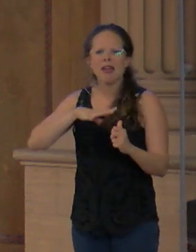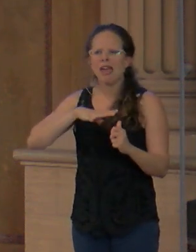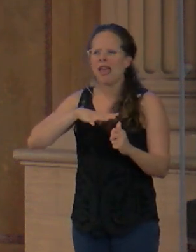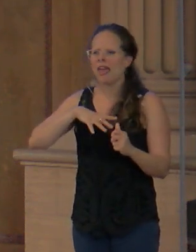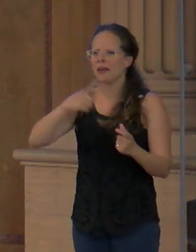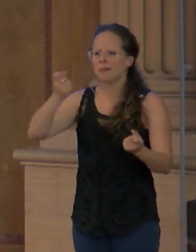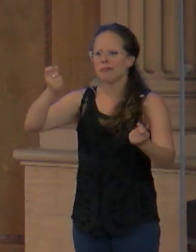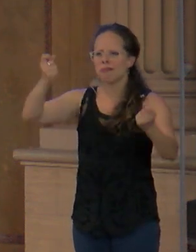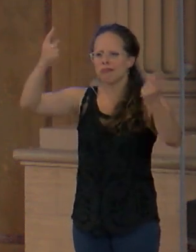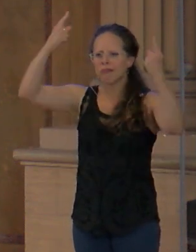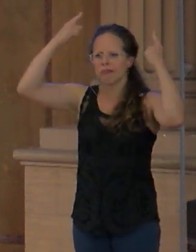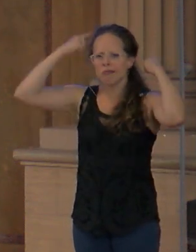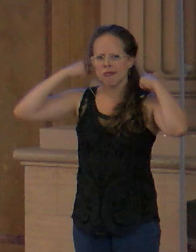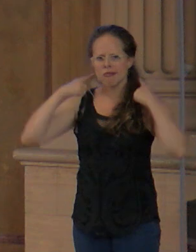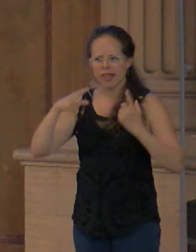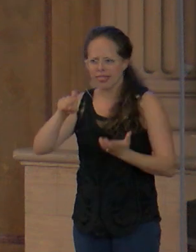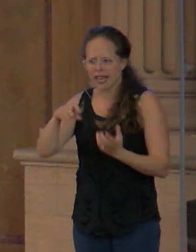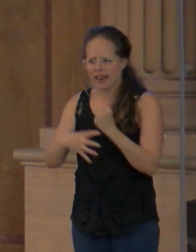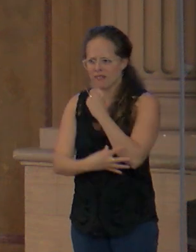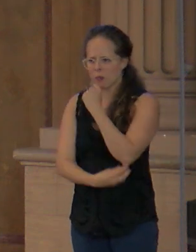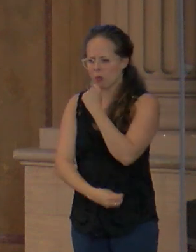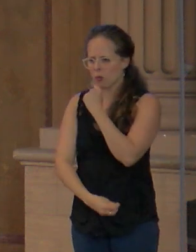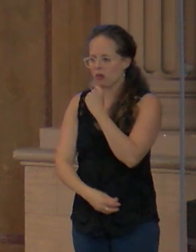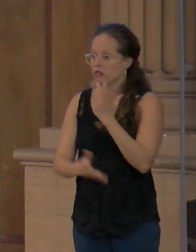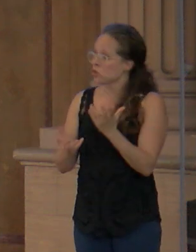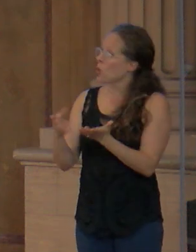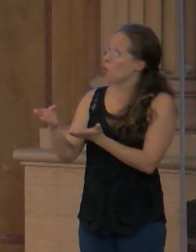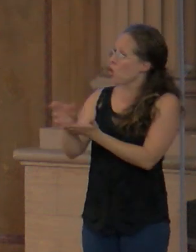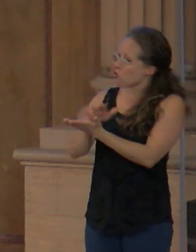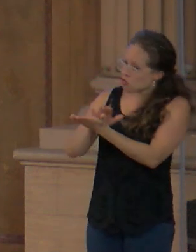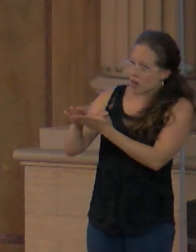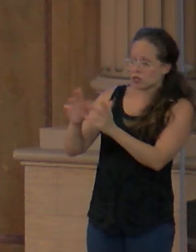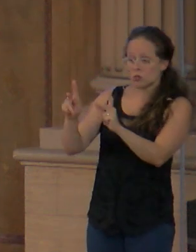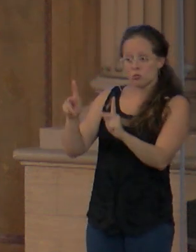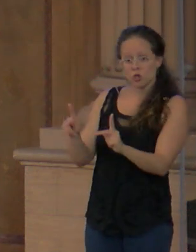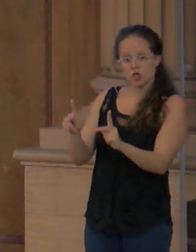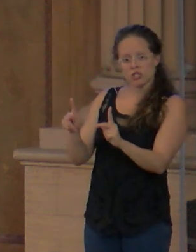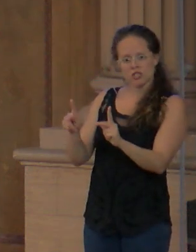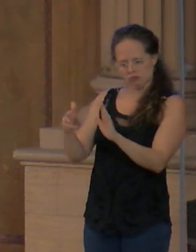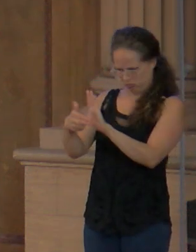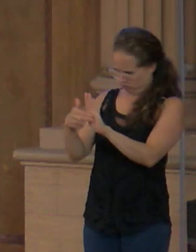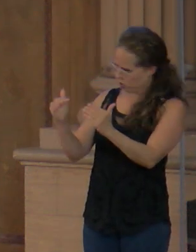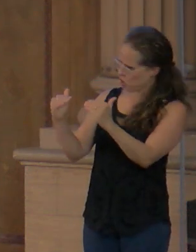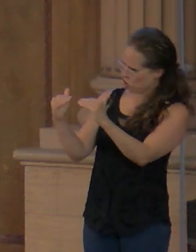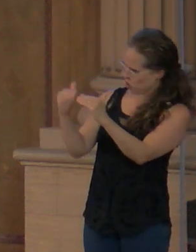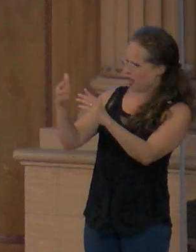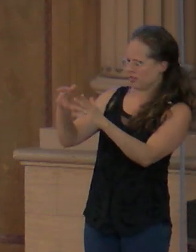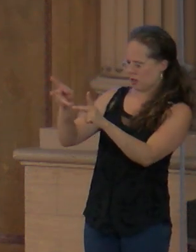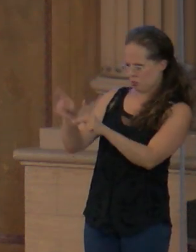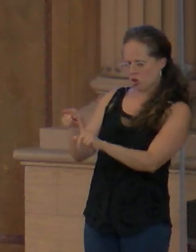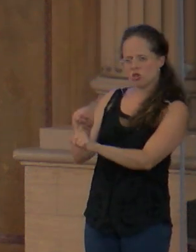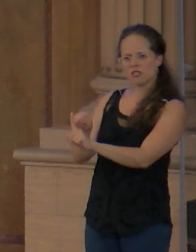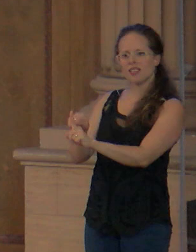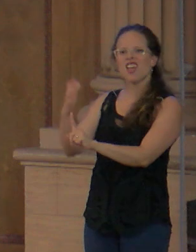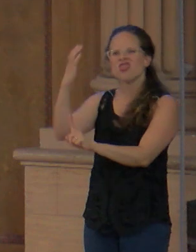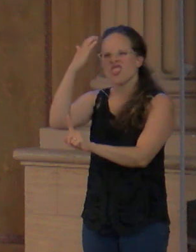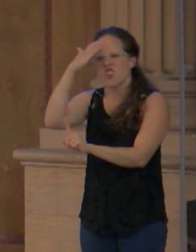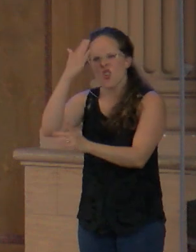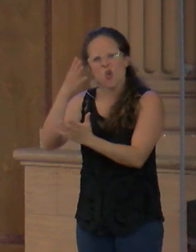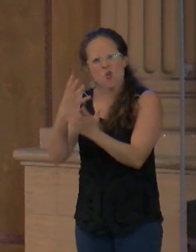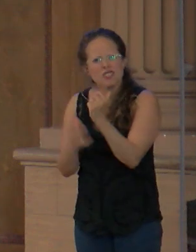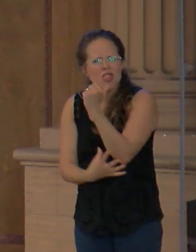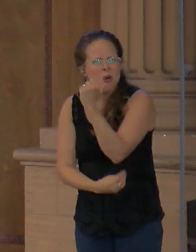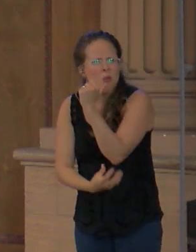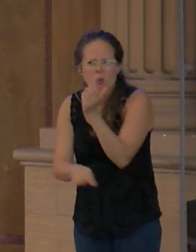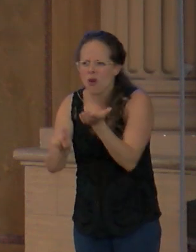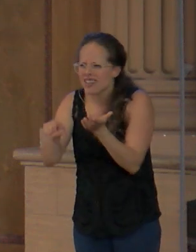knowledge." So a righteous person, someone who is just, is someone who knows the rights of the poor and defends them.